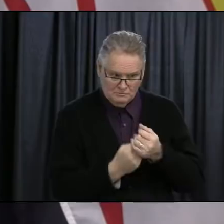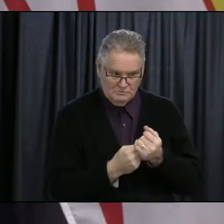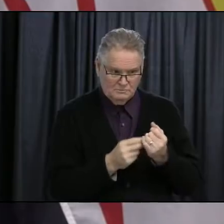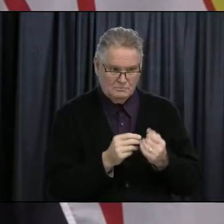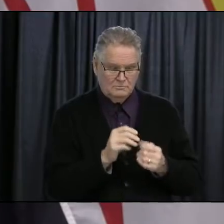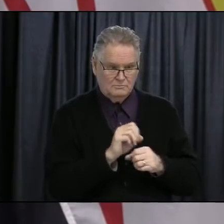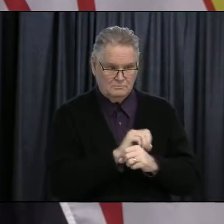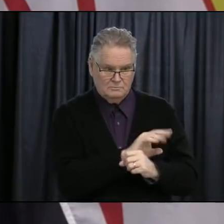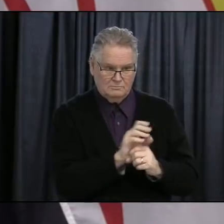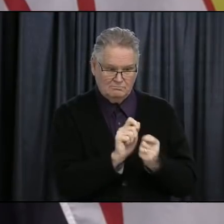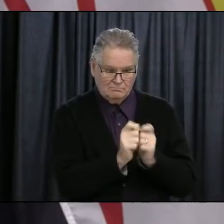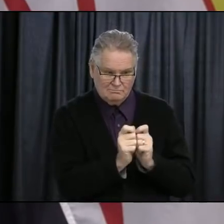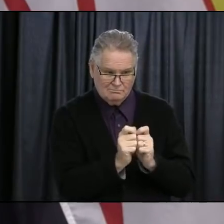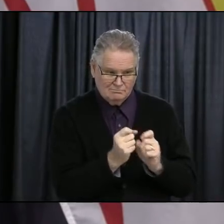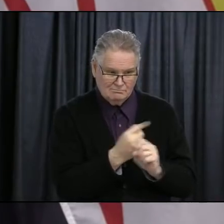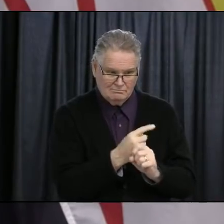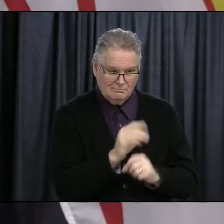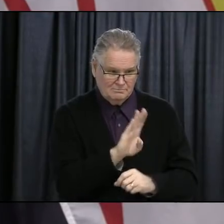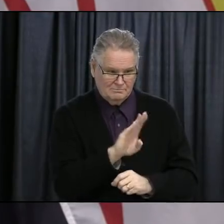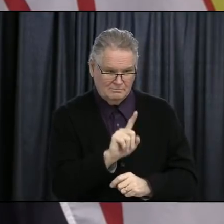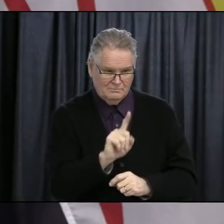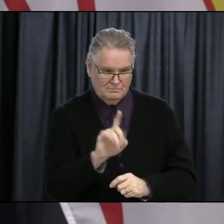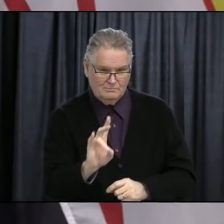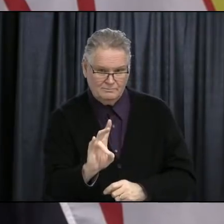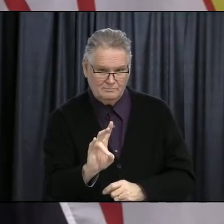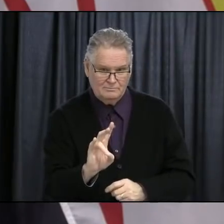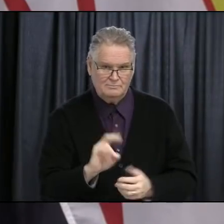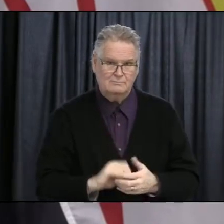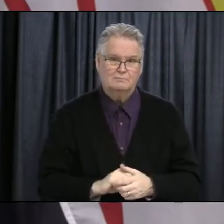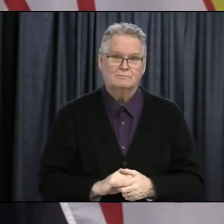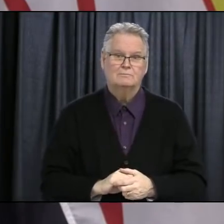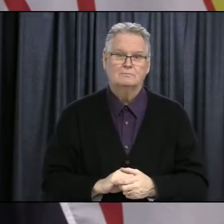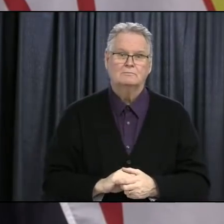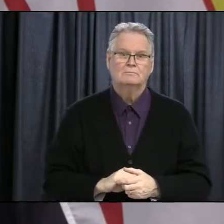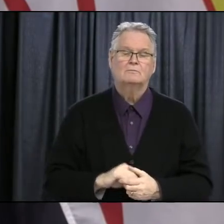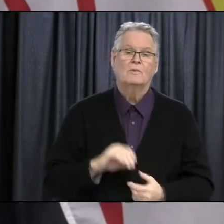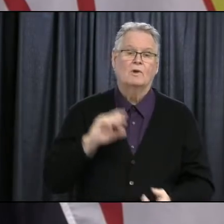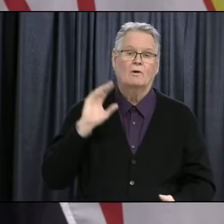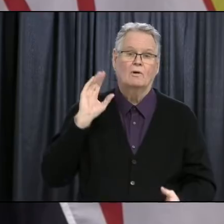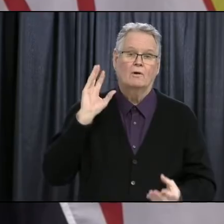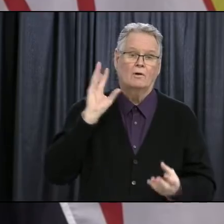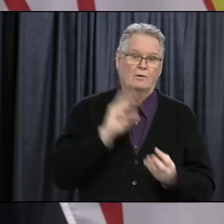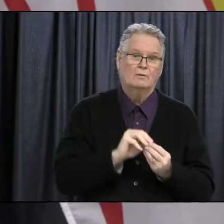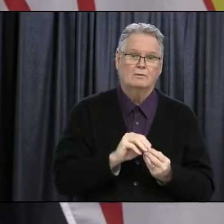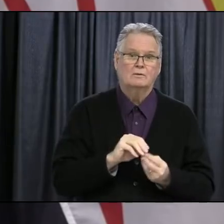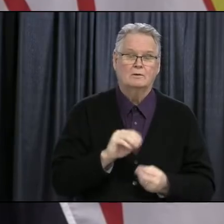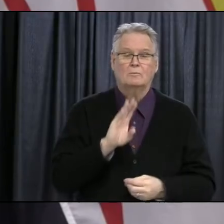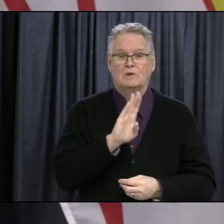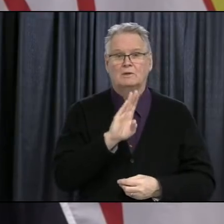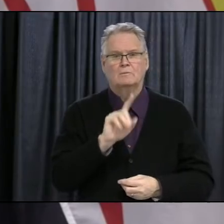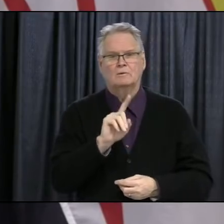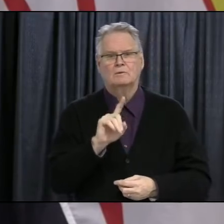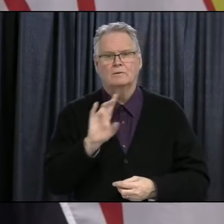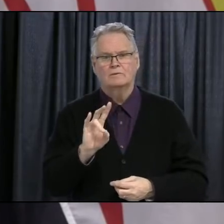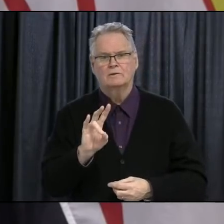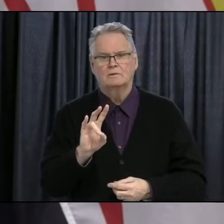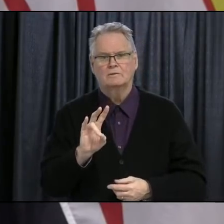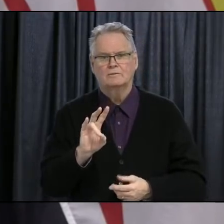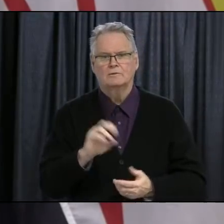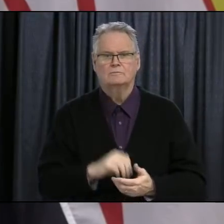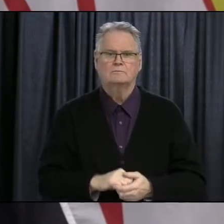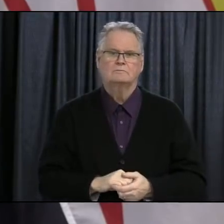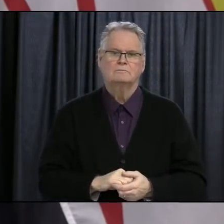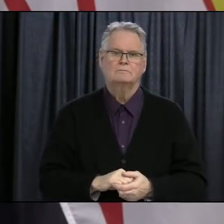565 cases that have been associated with this outbreak in the metro area, and 88 of those that have